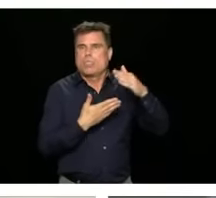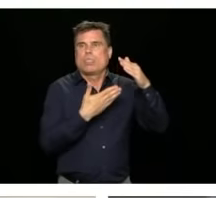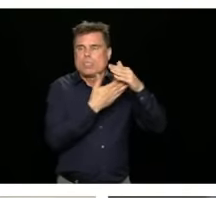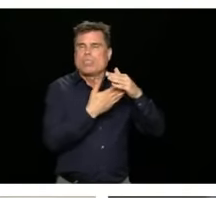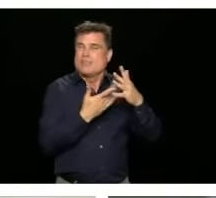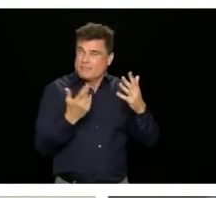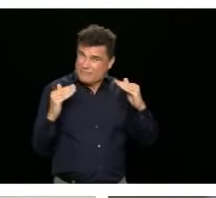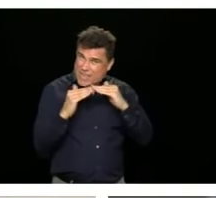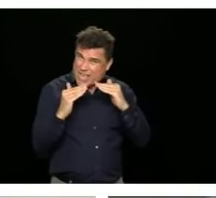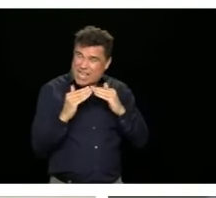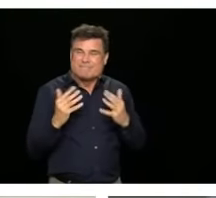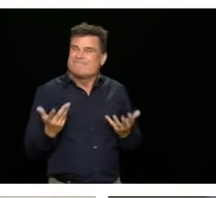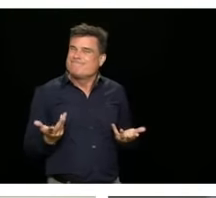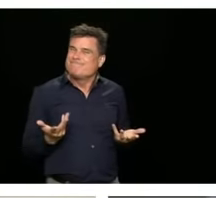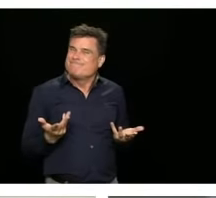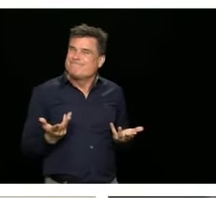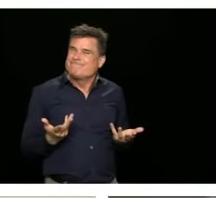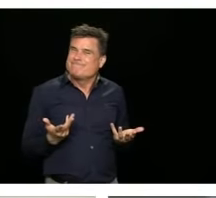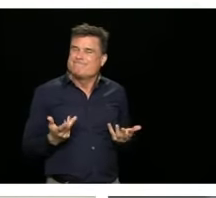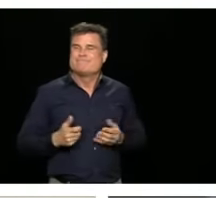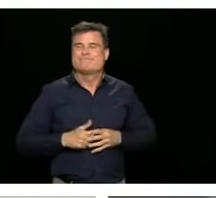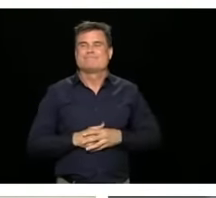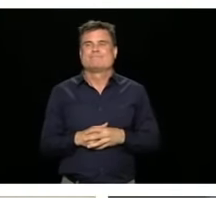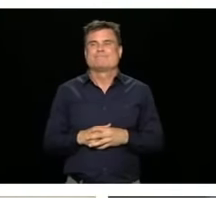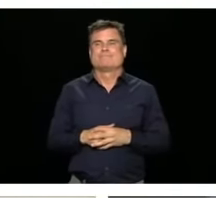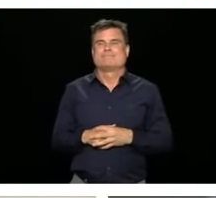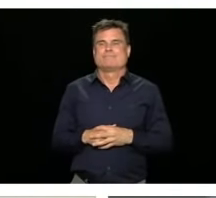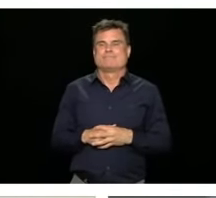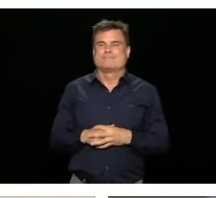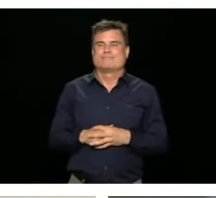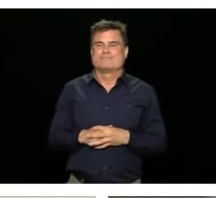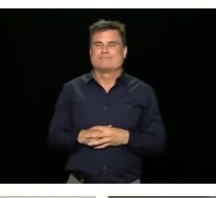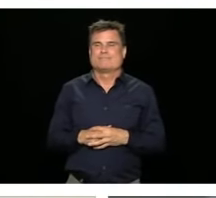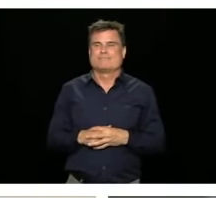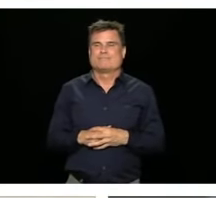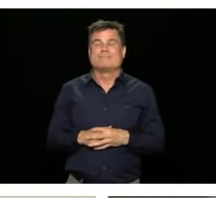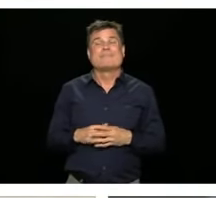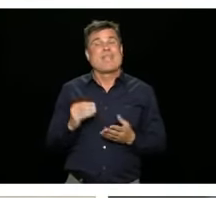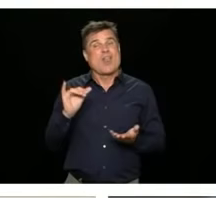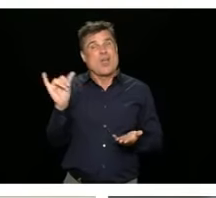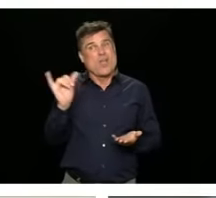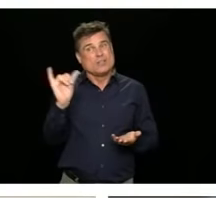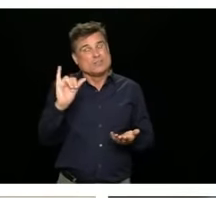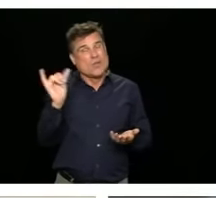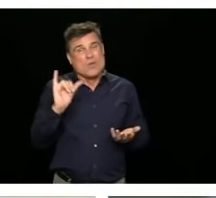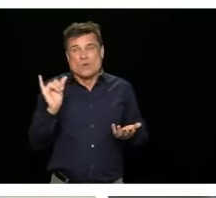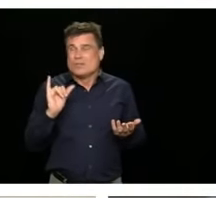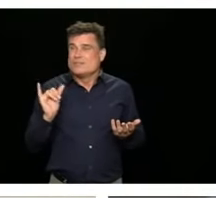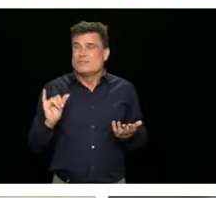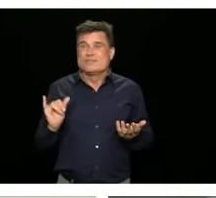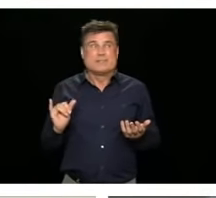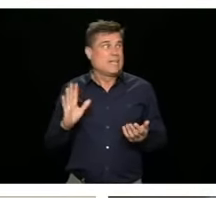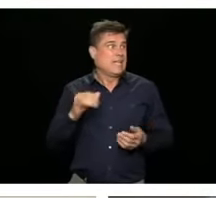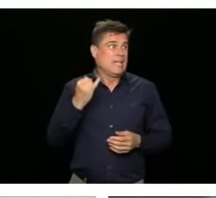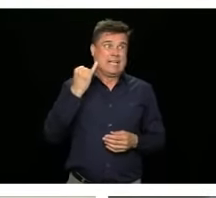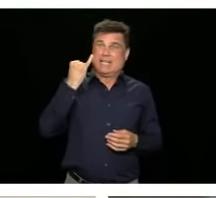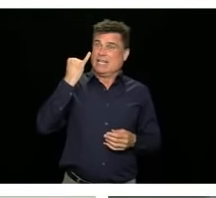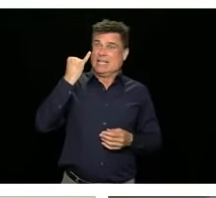people are also leaving because of the different forms of racism that exist within the